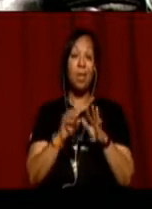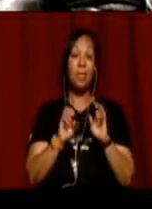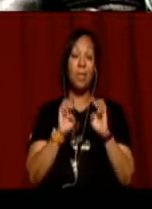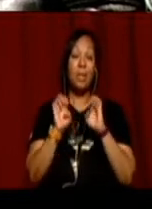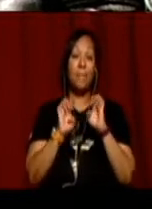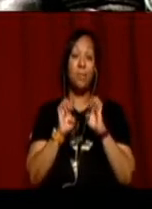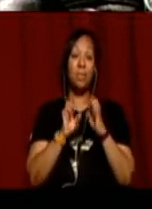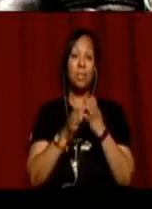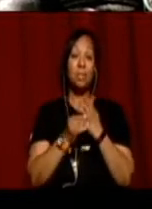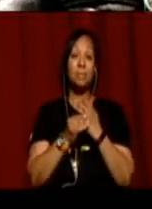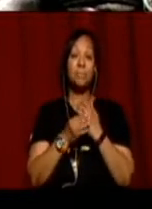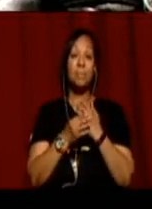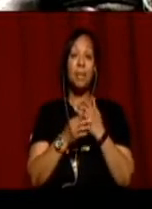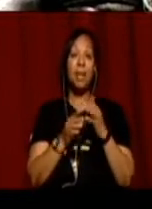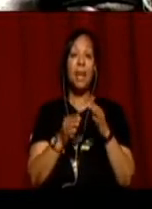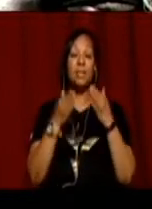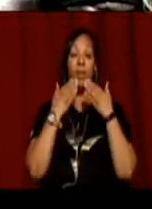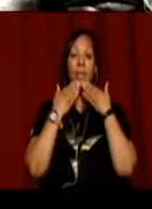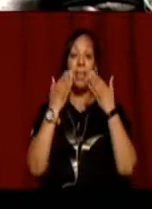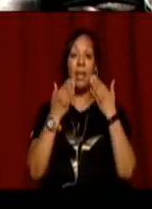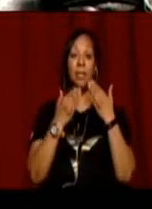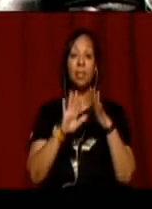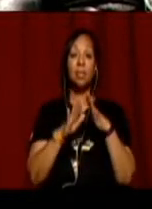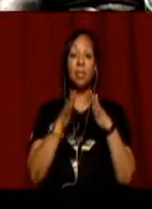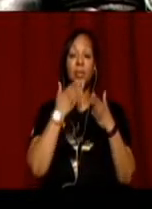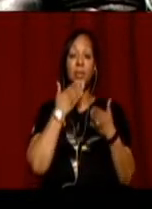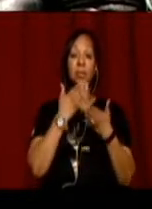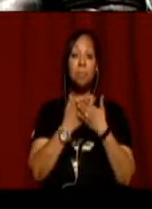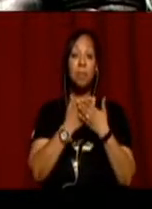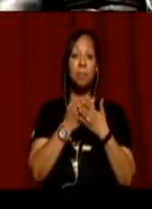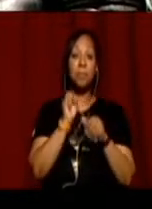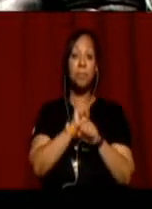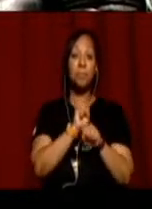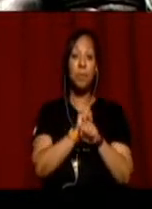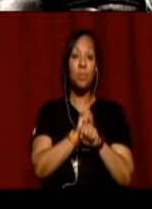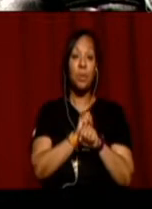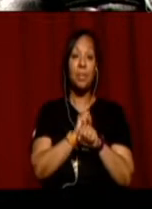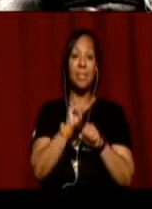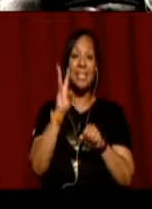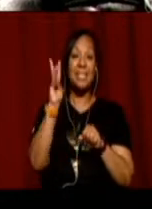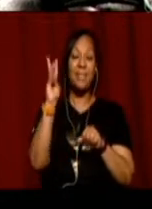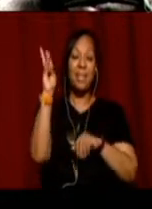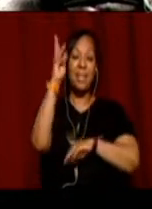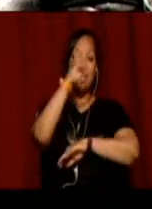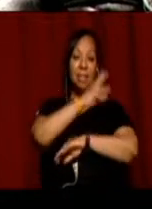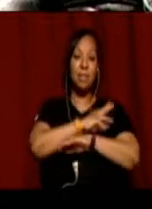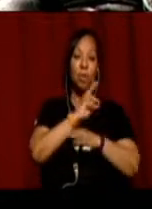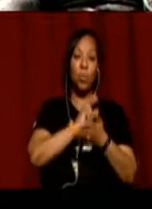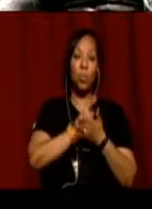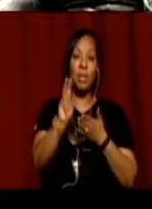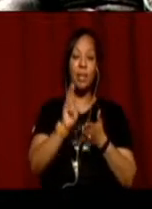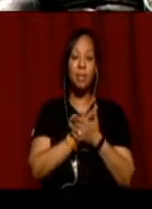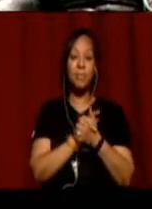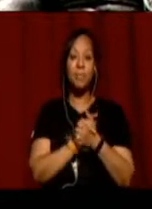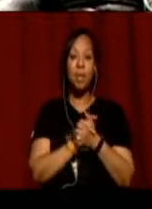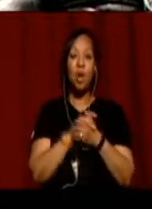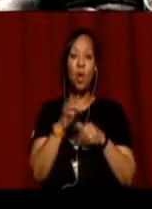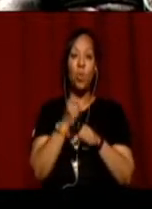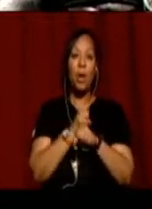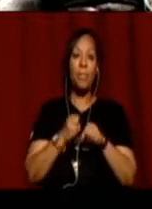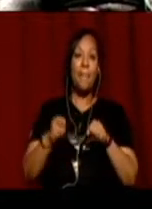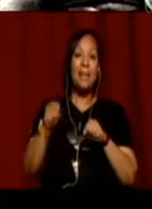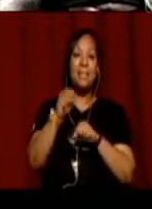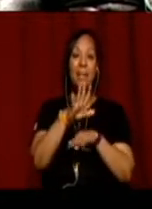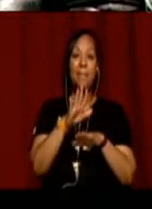in Oak Forest to thank the good people who've been working seven days a week around this pandemic